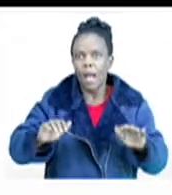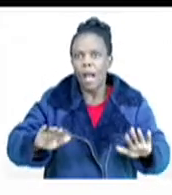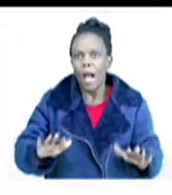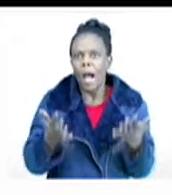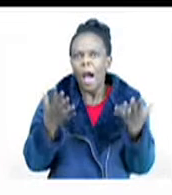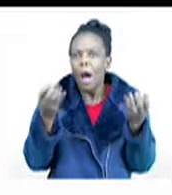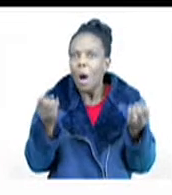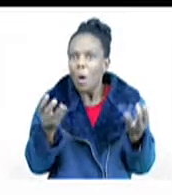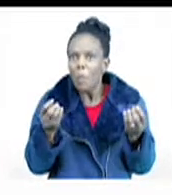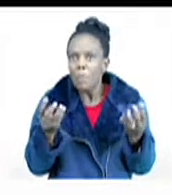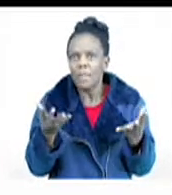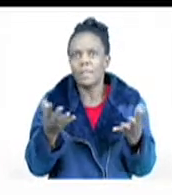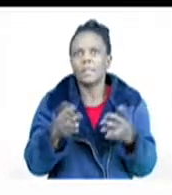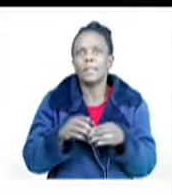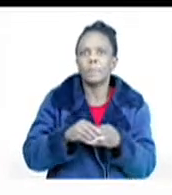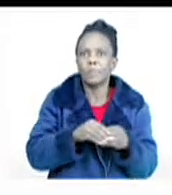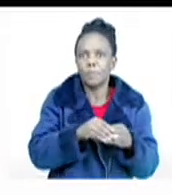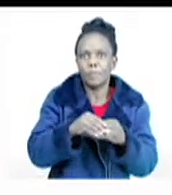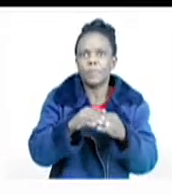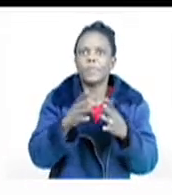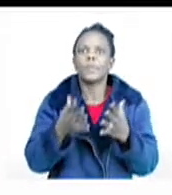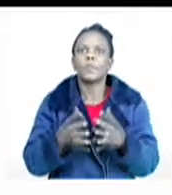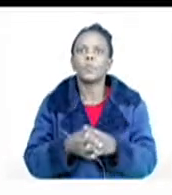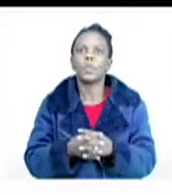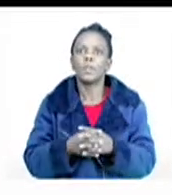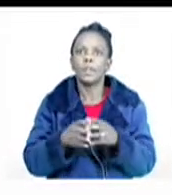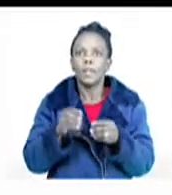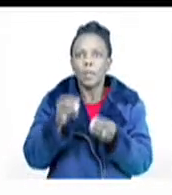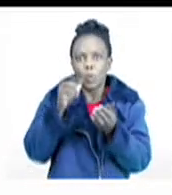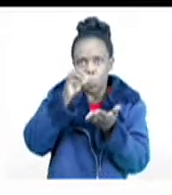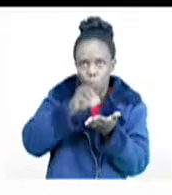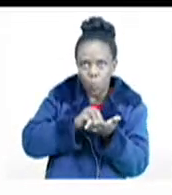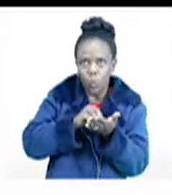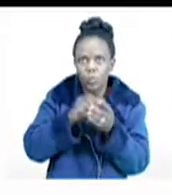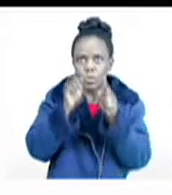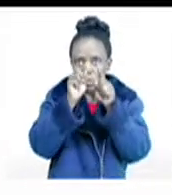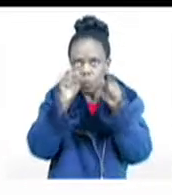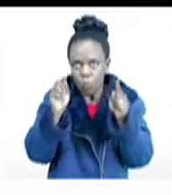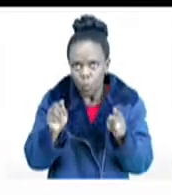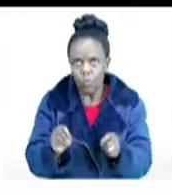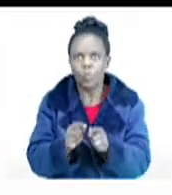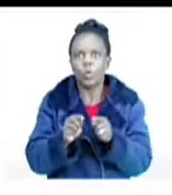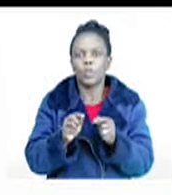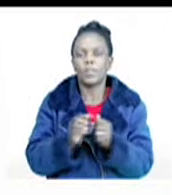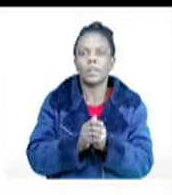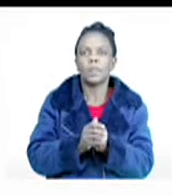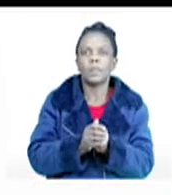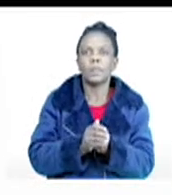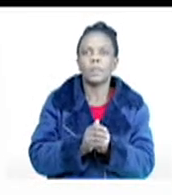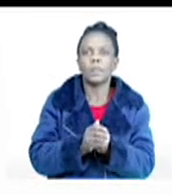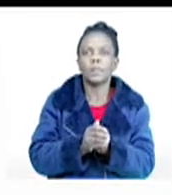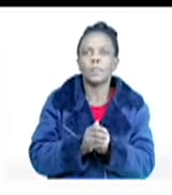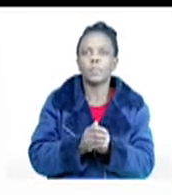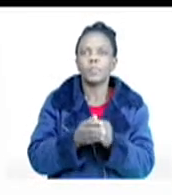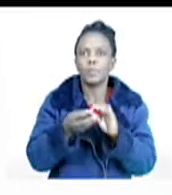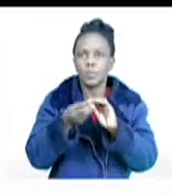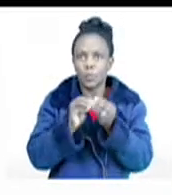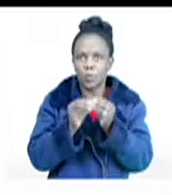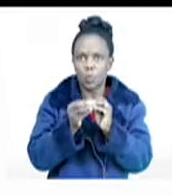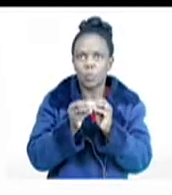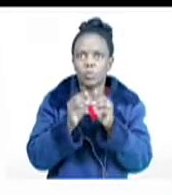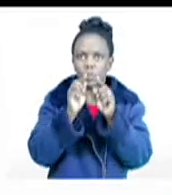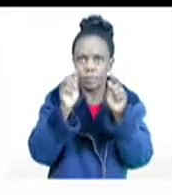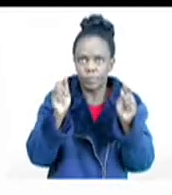count all of them. And you write the number of items that you can see. And you put the number in each